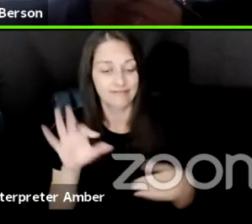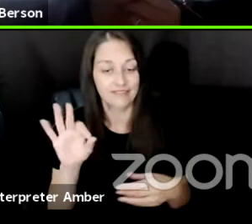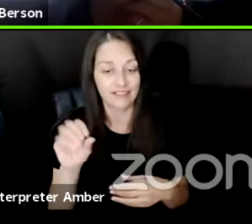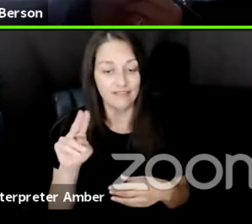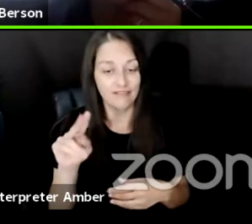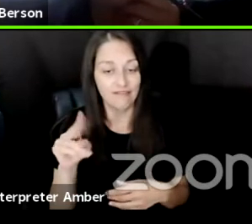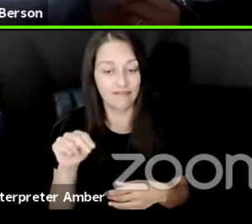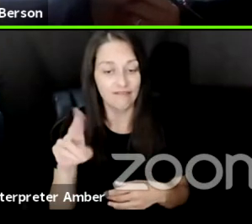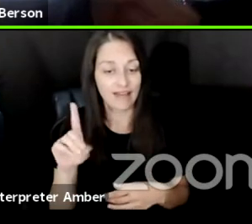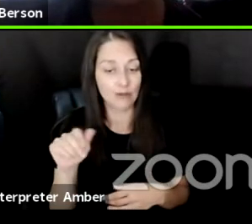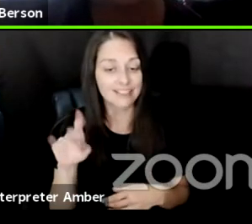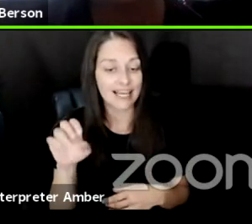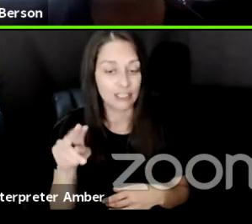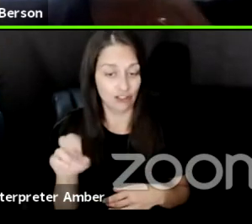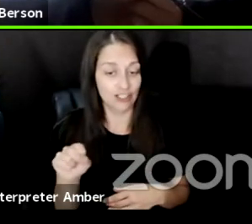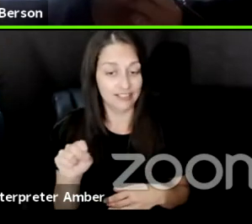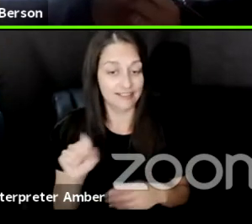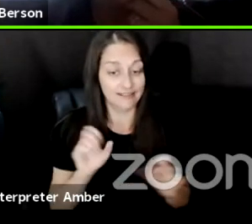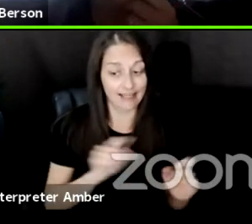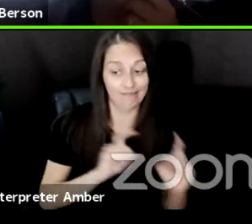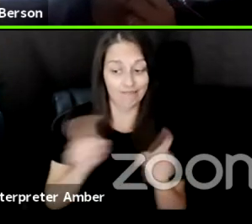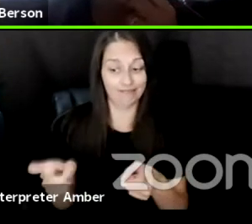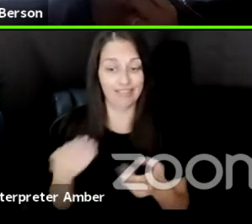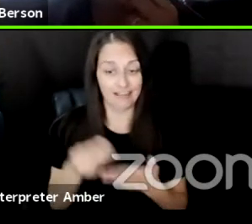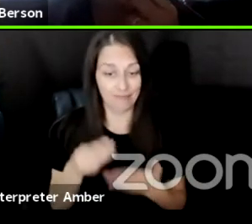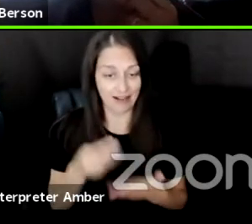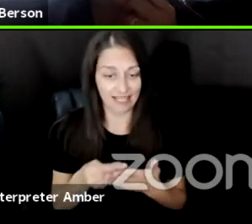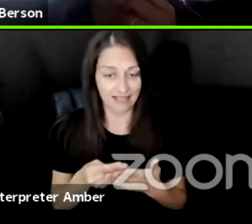you guys really tried to save